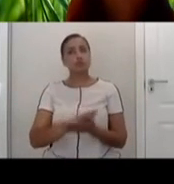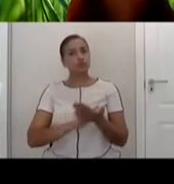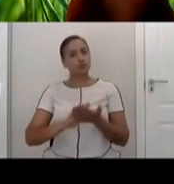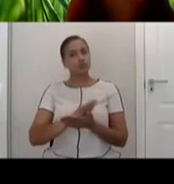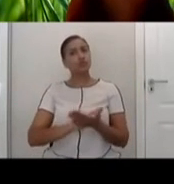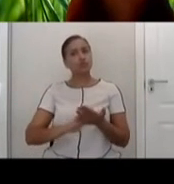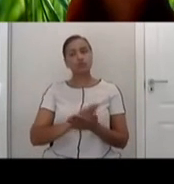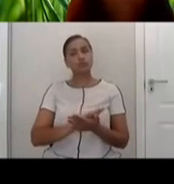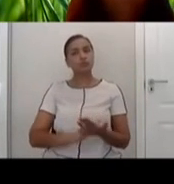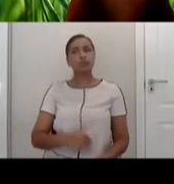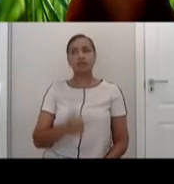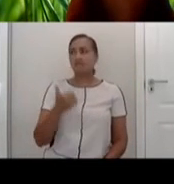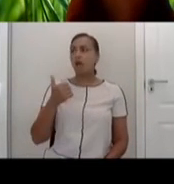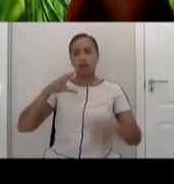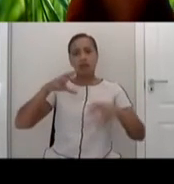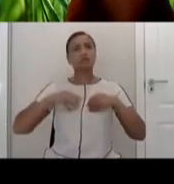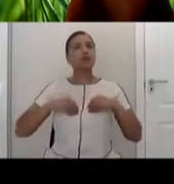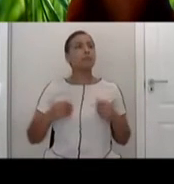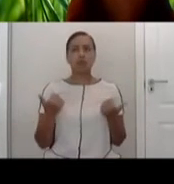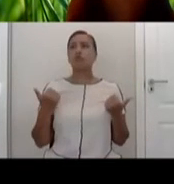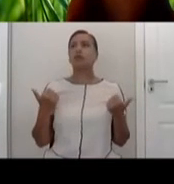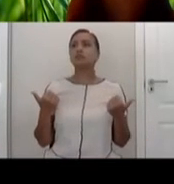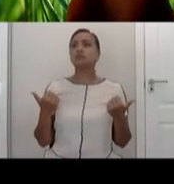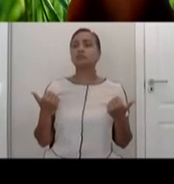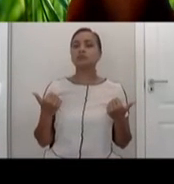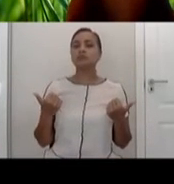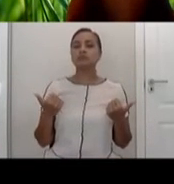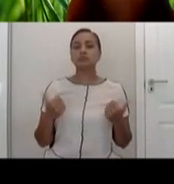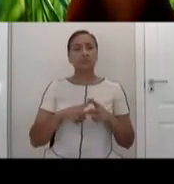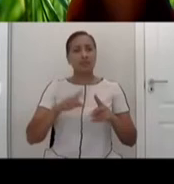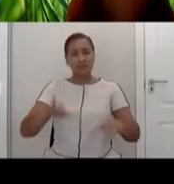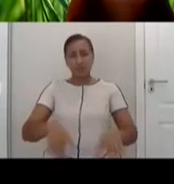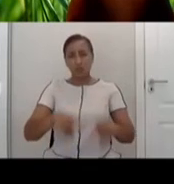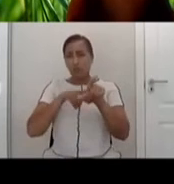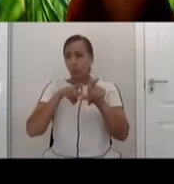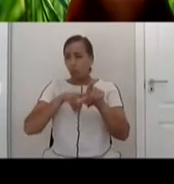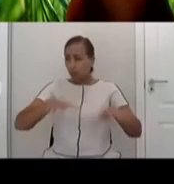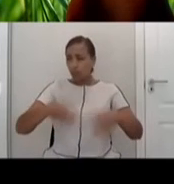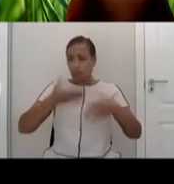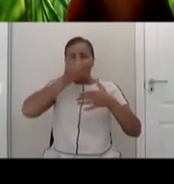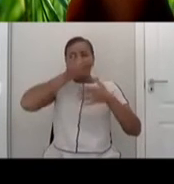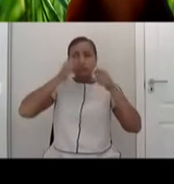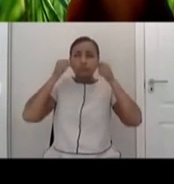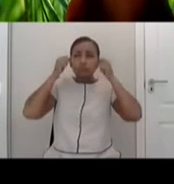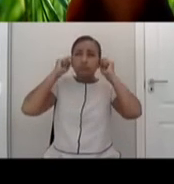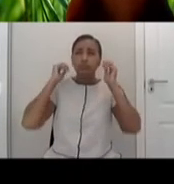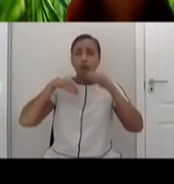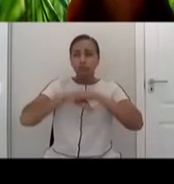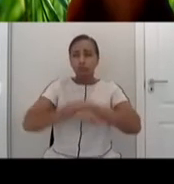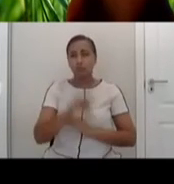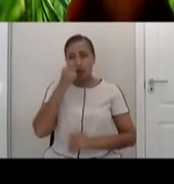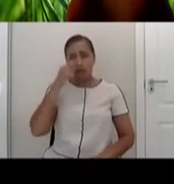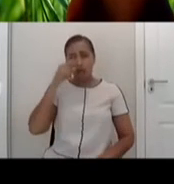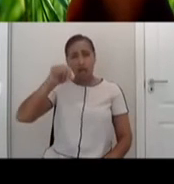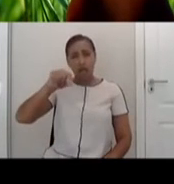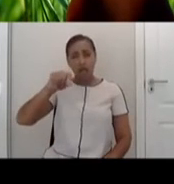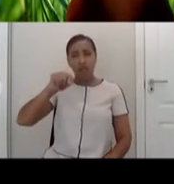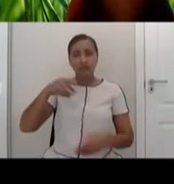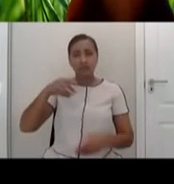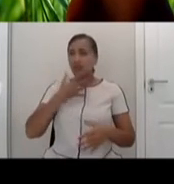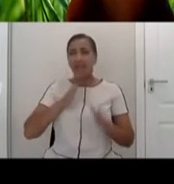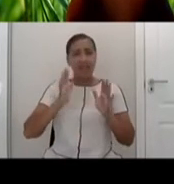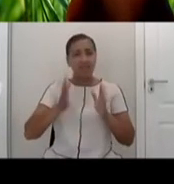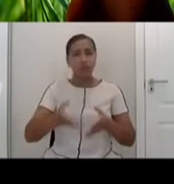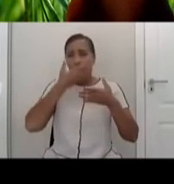exempt from wearing a mask. It's also the same for, you know, very young children. For example, children under the age of 11 you don't have to wear a